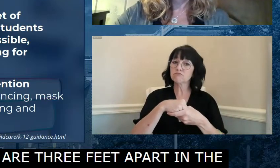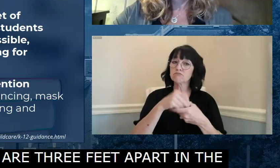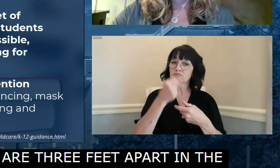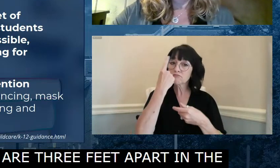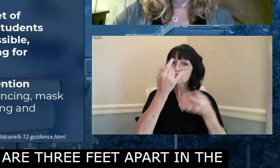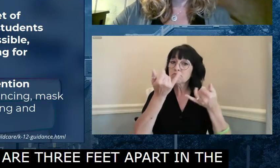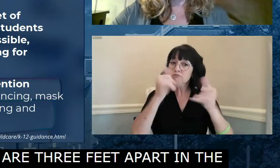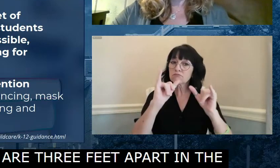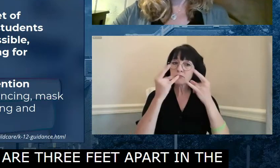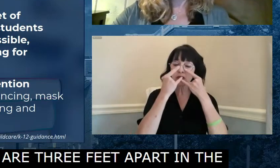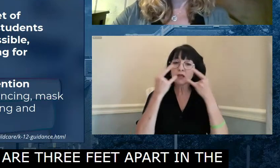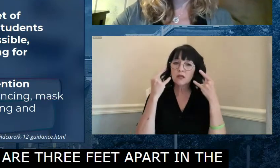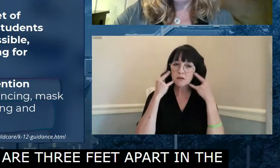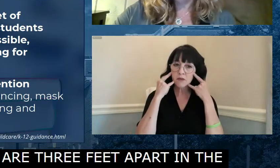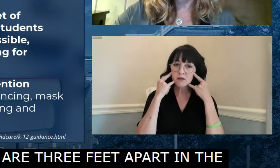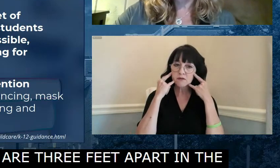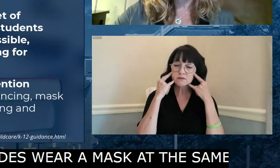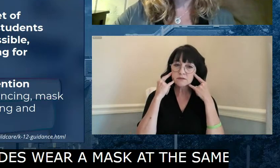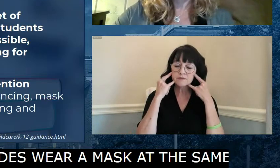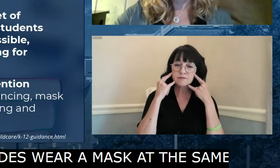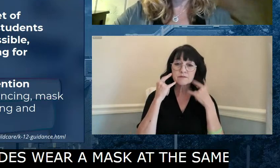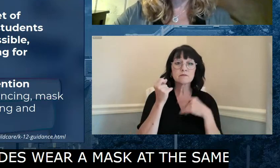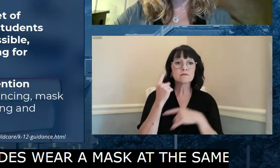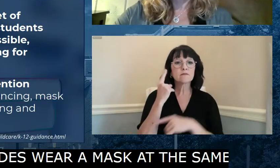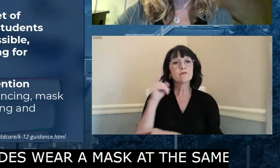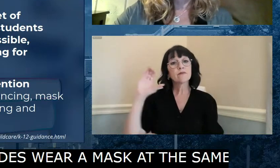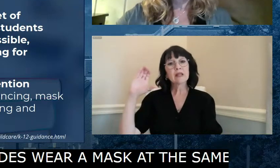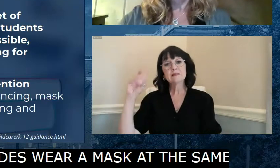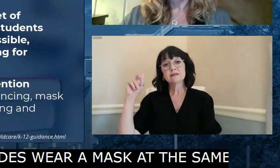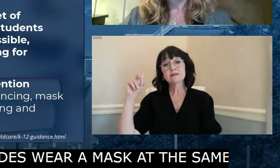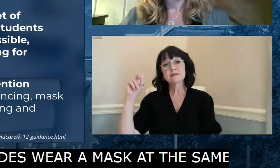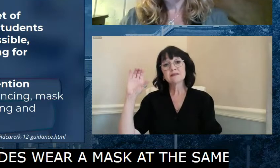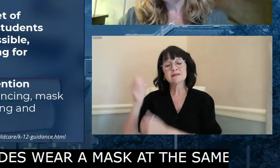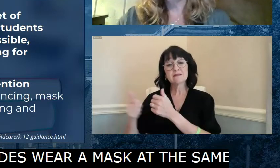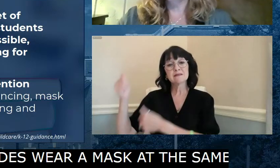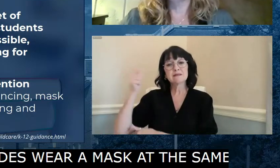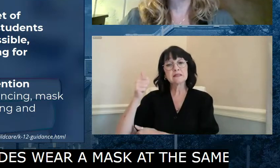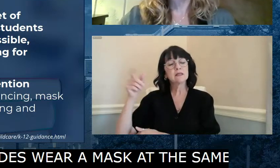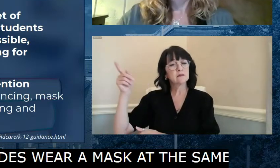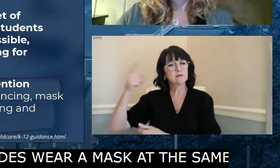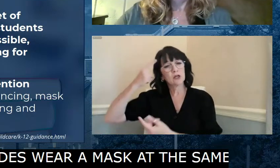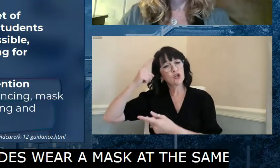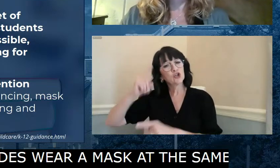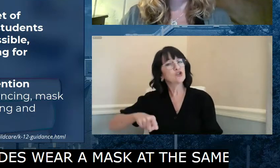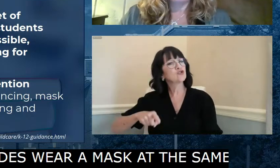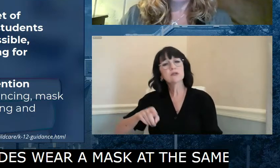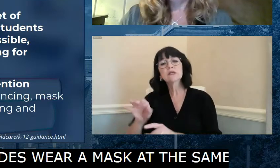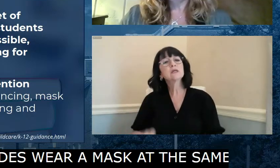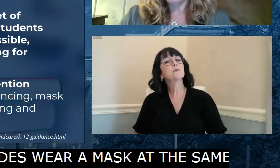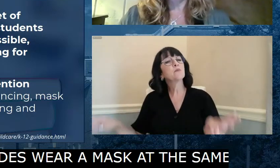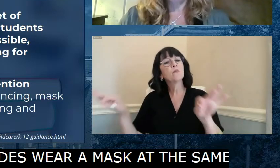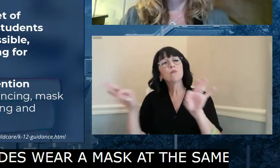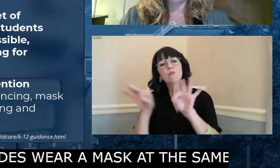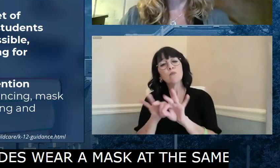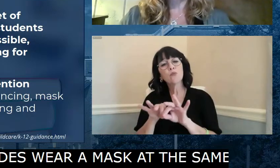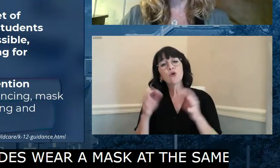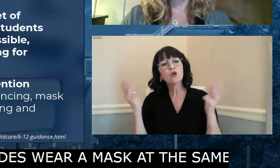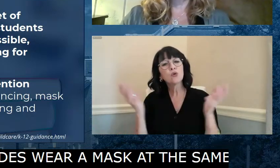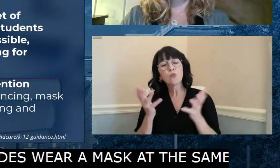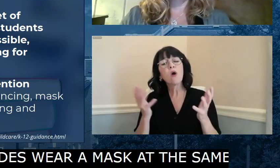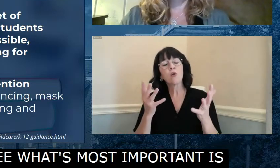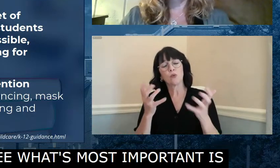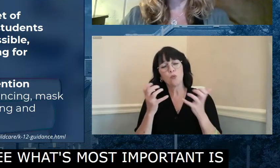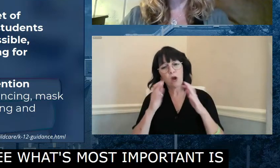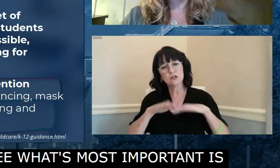time. But CDC emphasized, and we agree, that what's most important is that we get kids back to